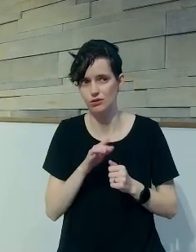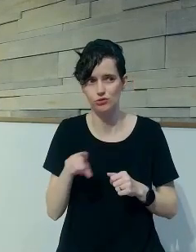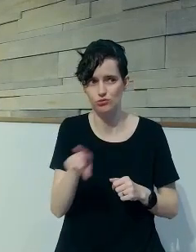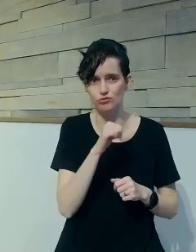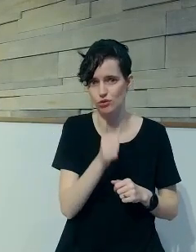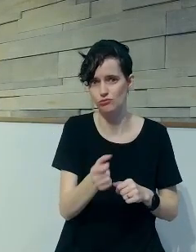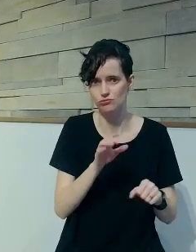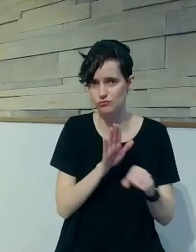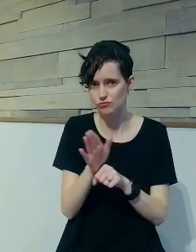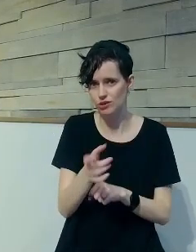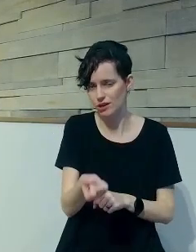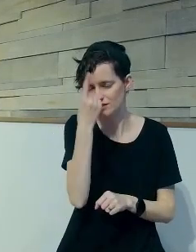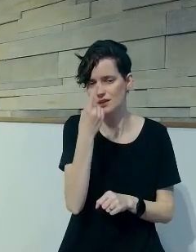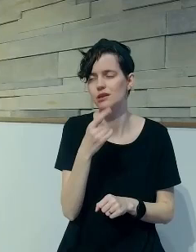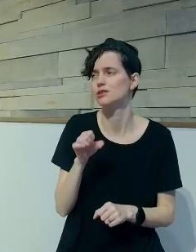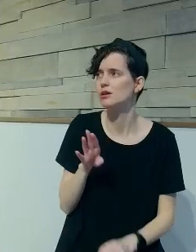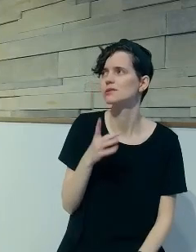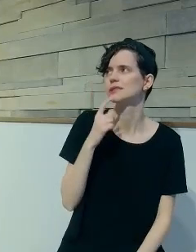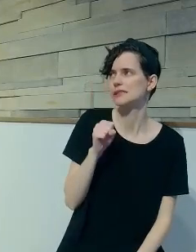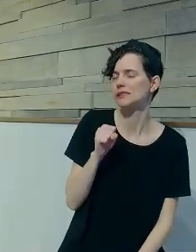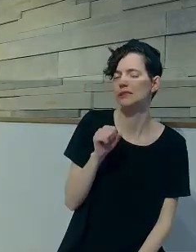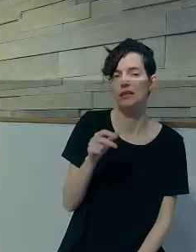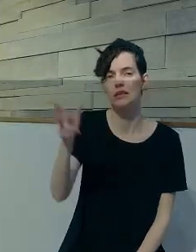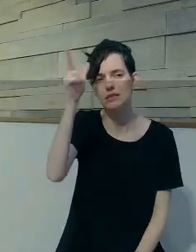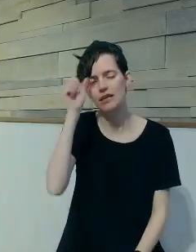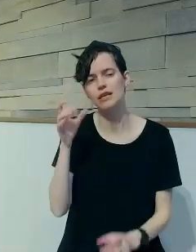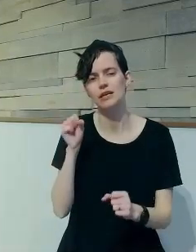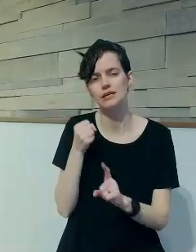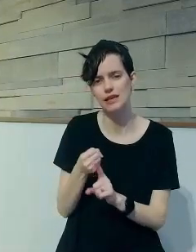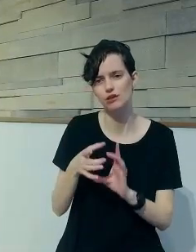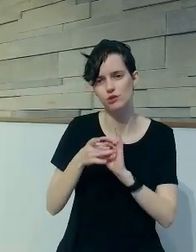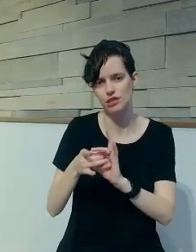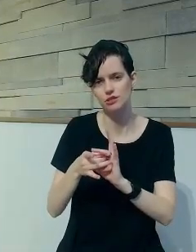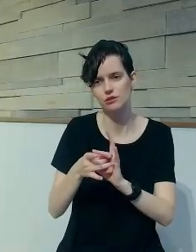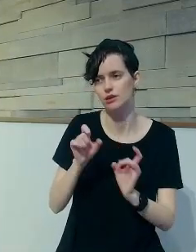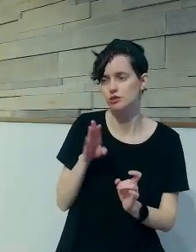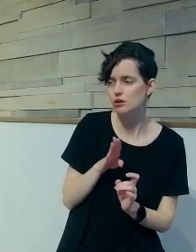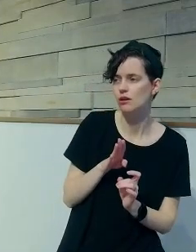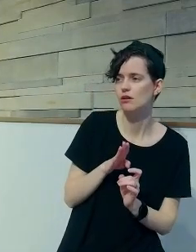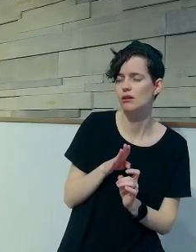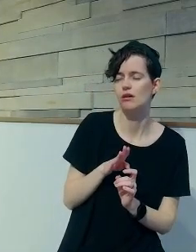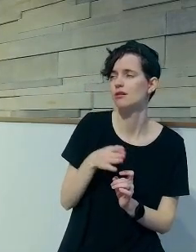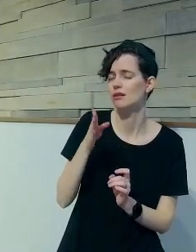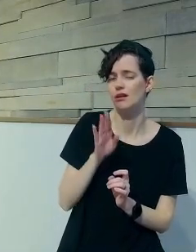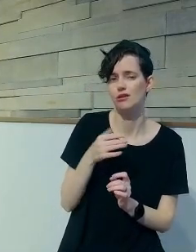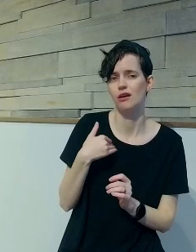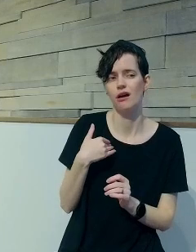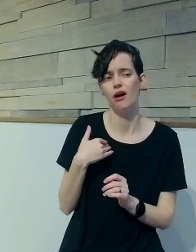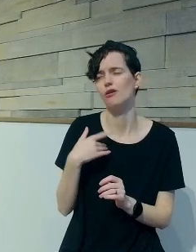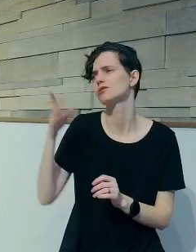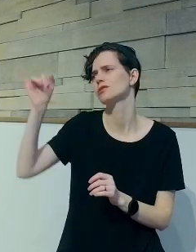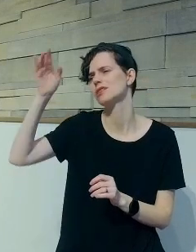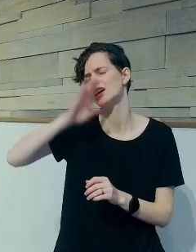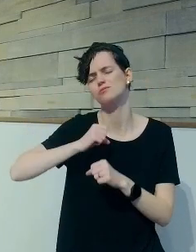understand? And I think that Job says yes. When Satan attacked their relationship, look at Job, God. Oh, you just have your hand around